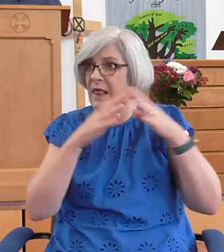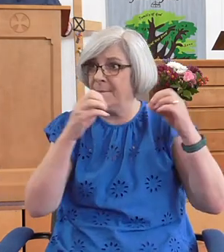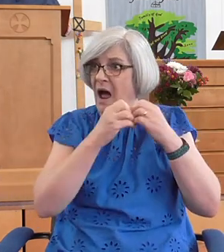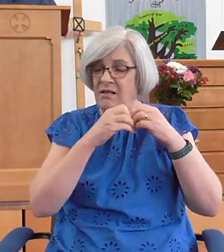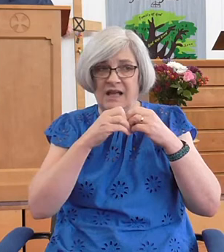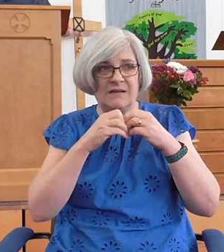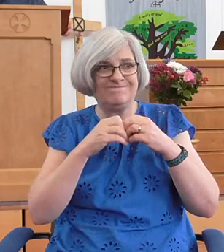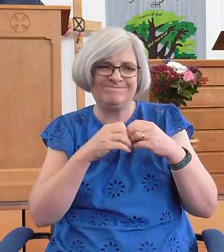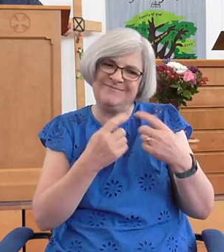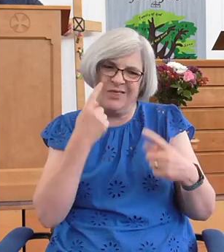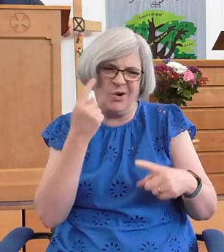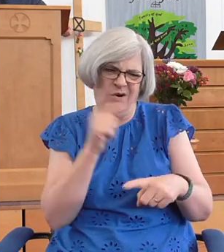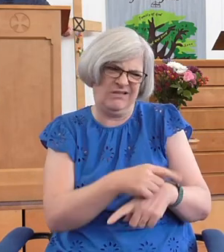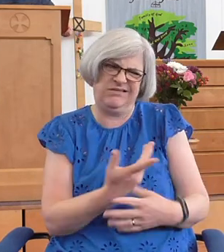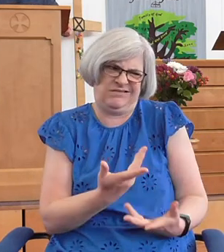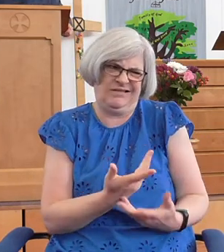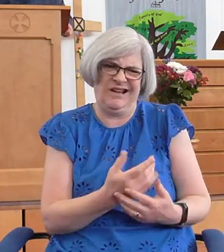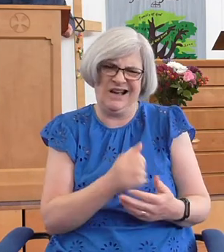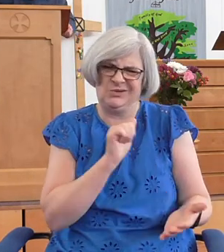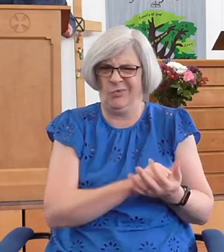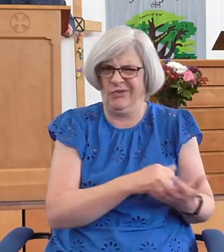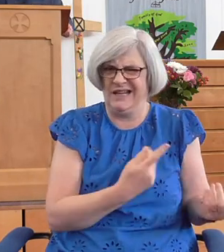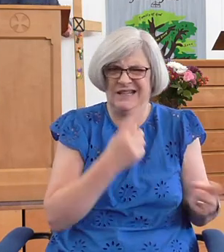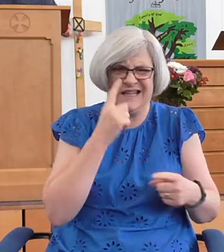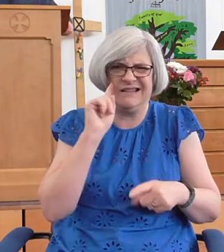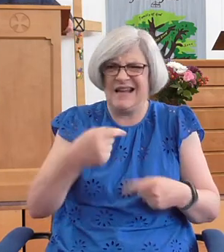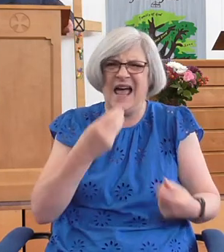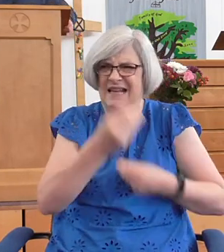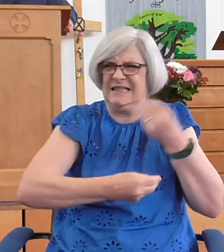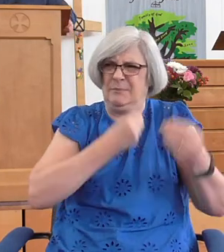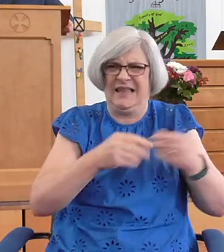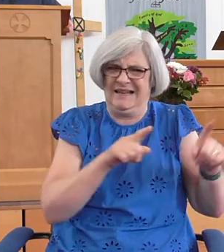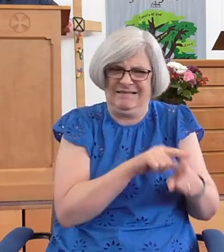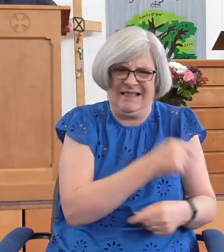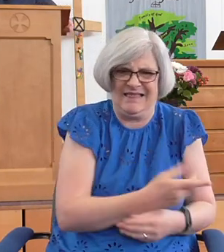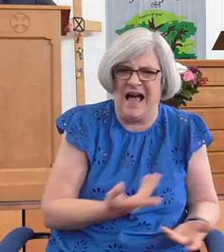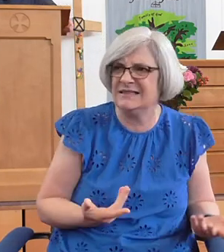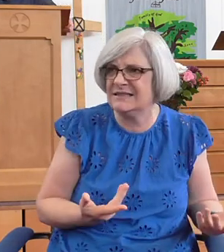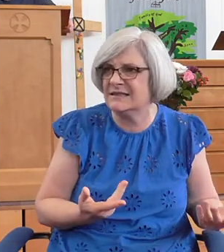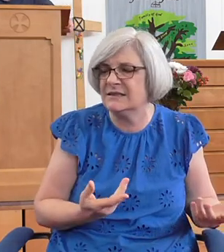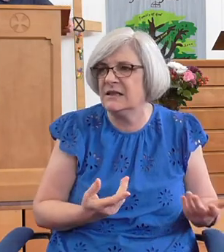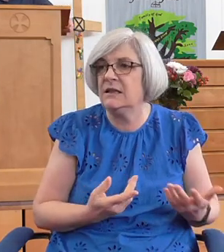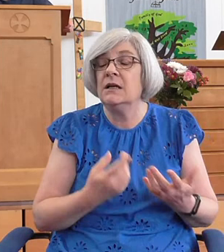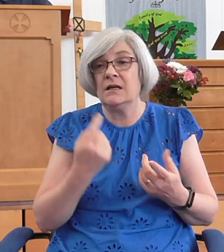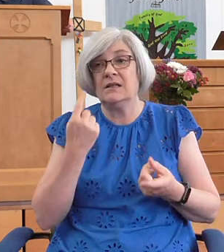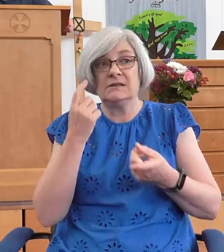confess that I do at times scratch my head and think, Willie, how did you come to that conclusion?